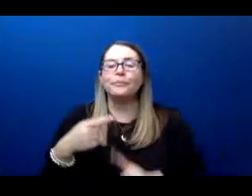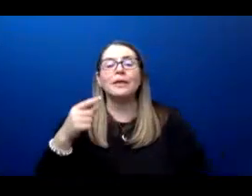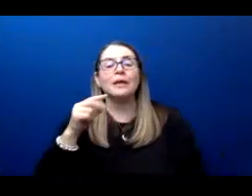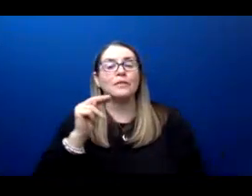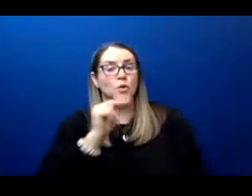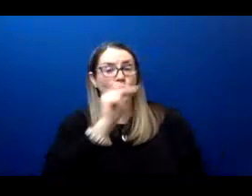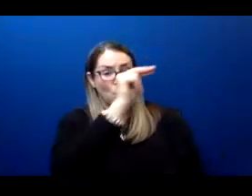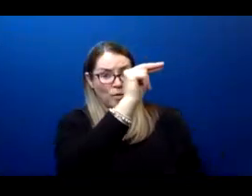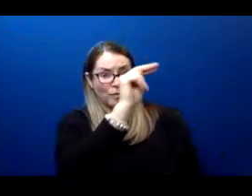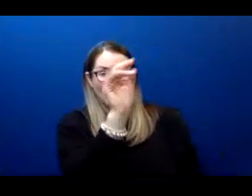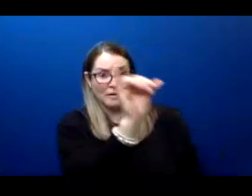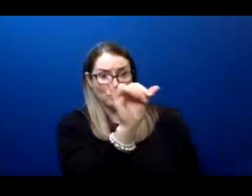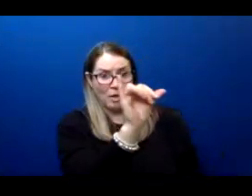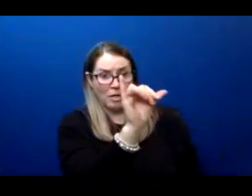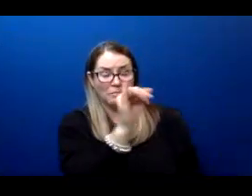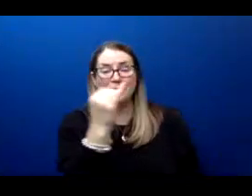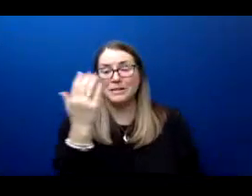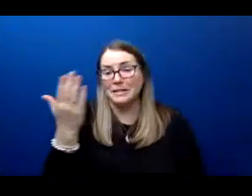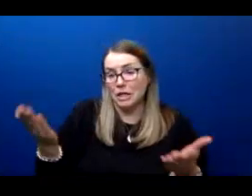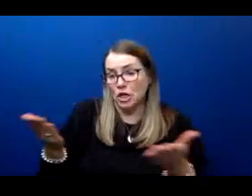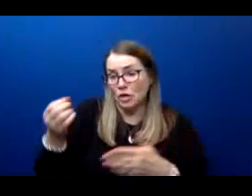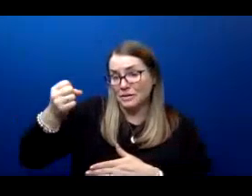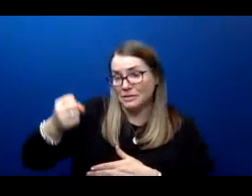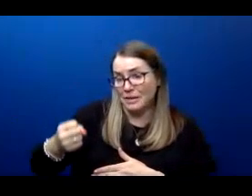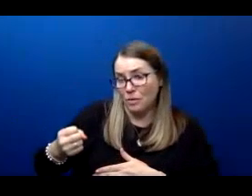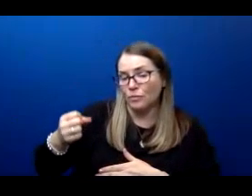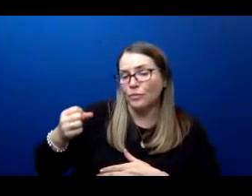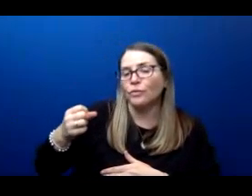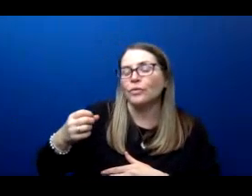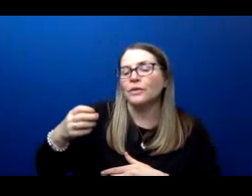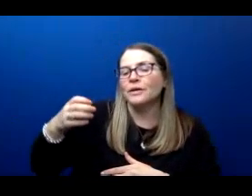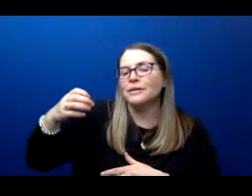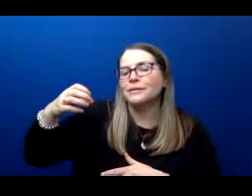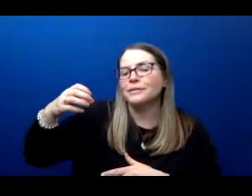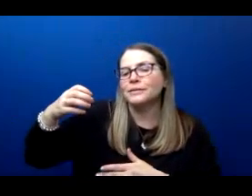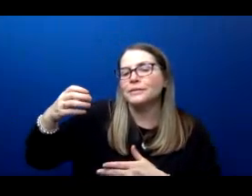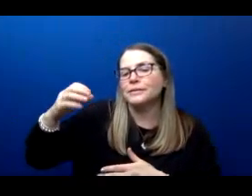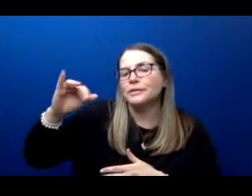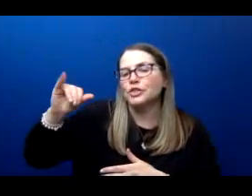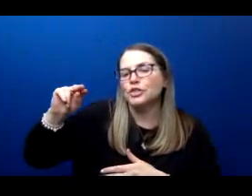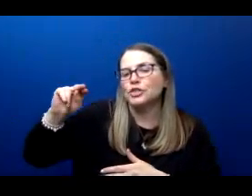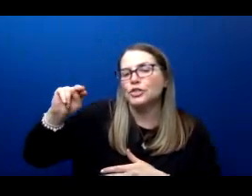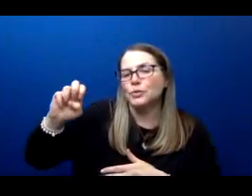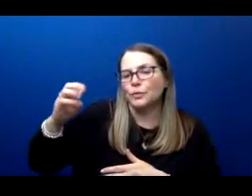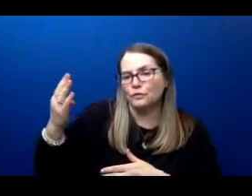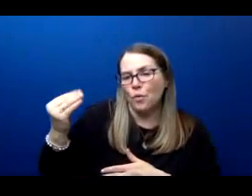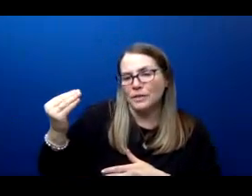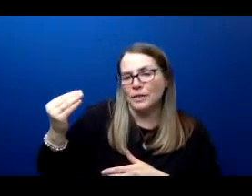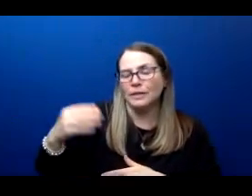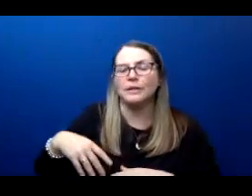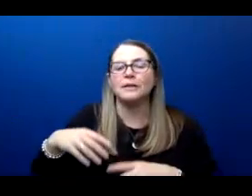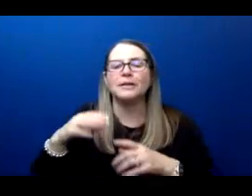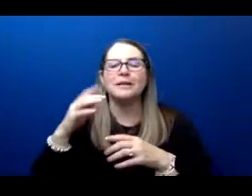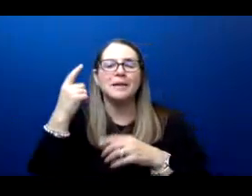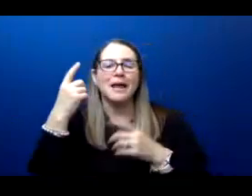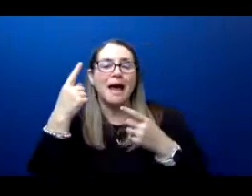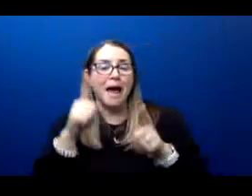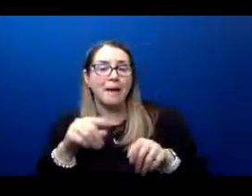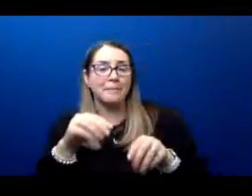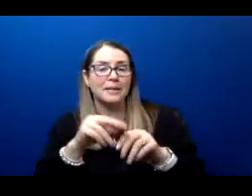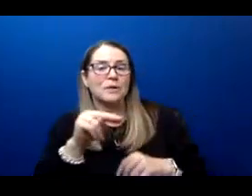but I am going to note, just so you're aware, that these are happening in September, not due to not wanting to celebrate, but more due to the heat and